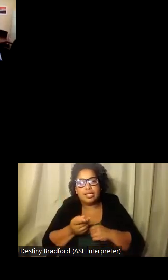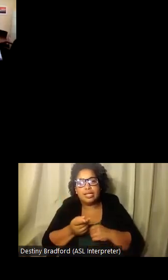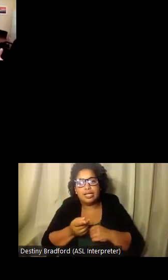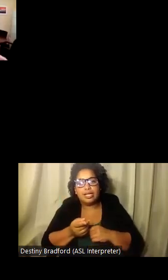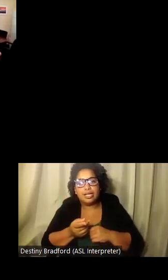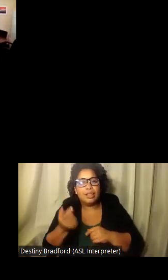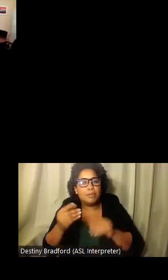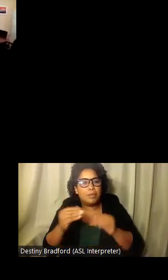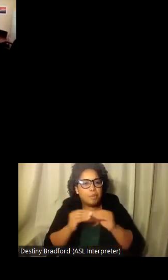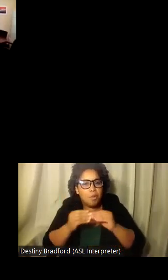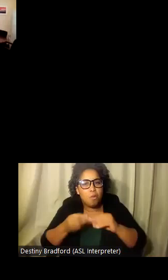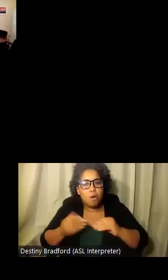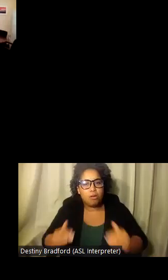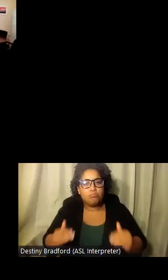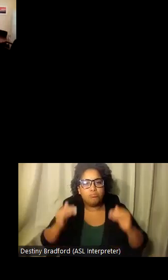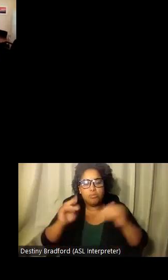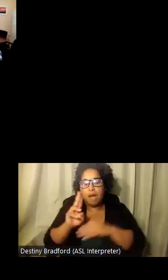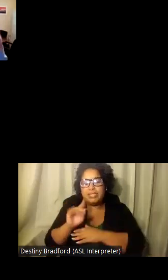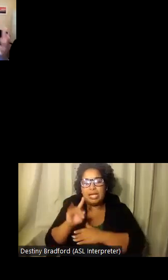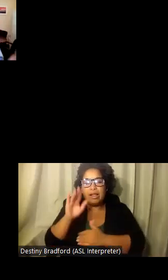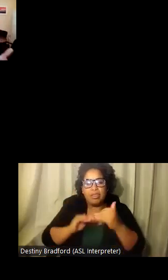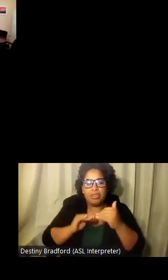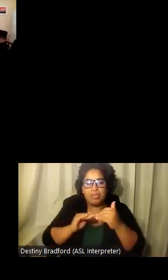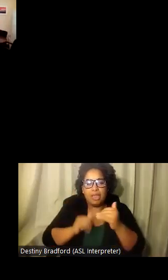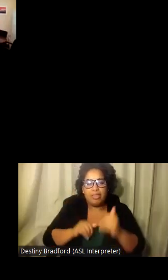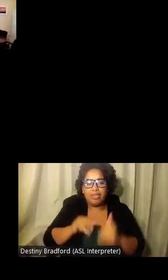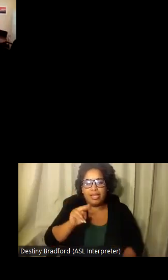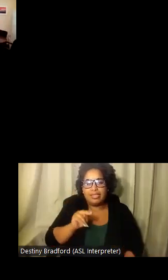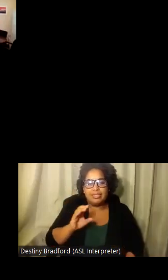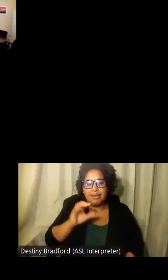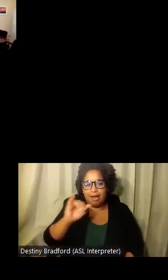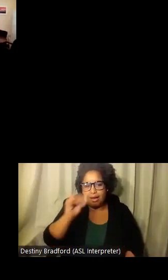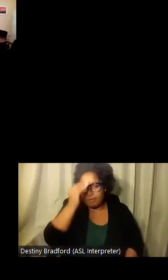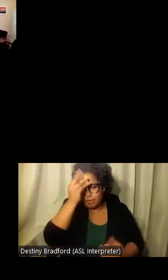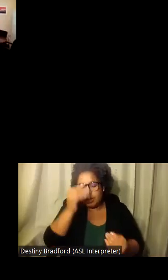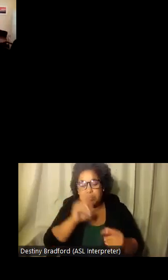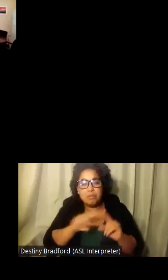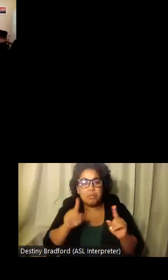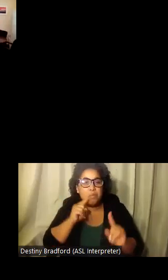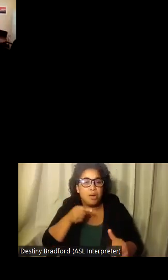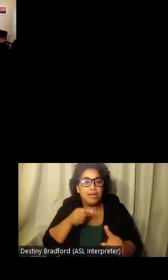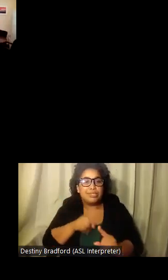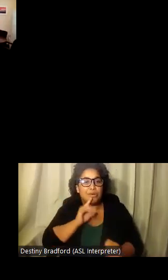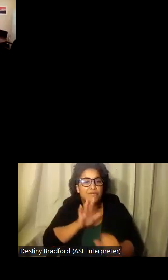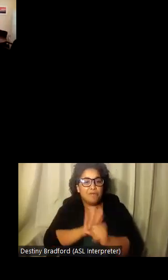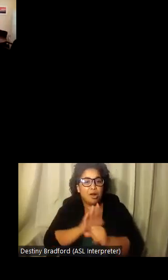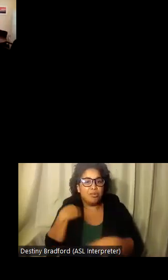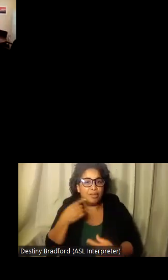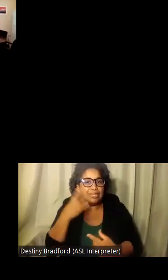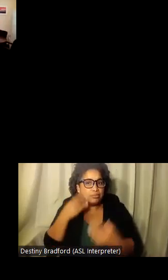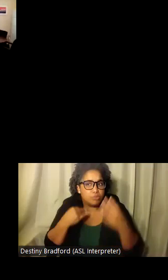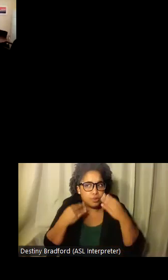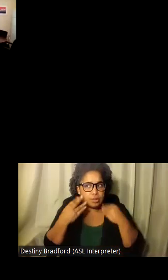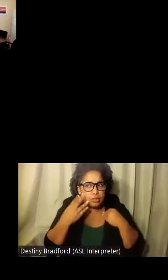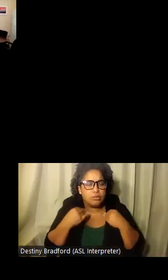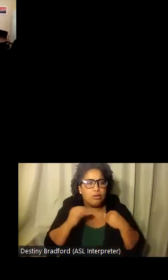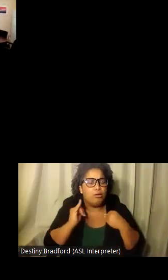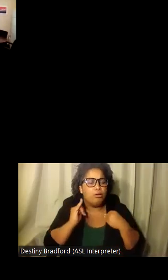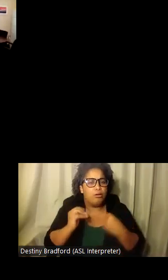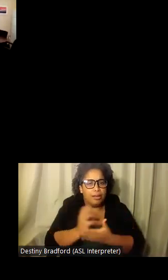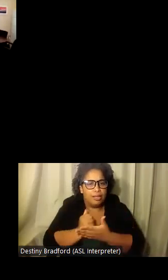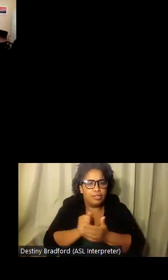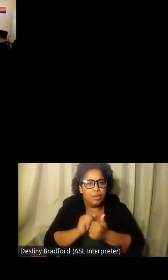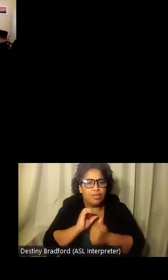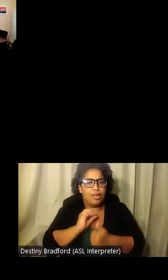more updated than the NCI data, but the opportunity to confirm what we have been experiencing and been collecting in our own